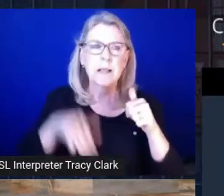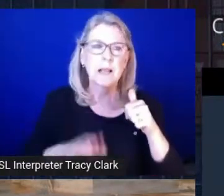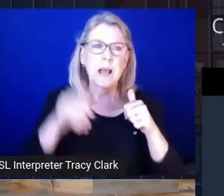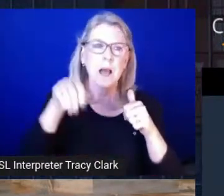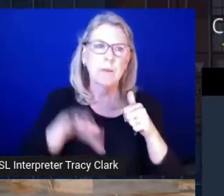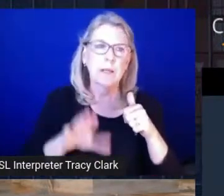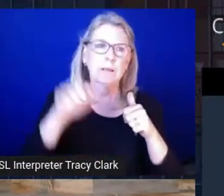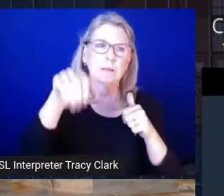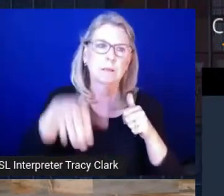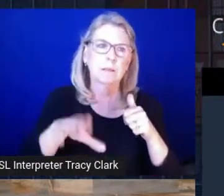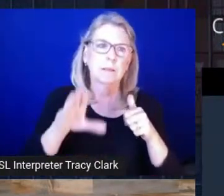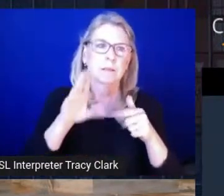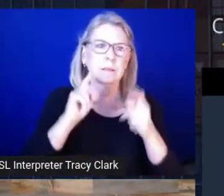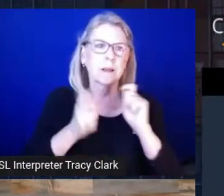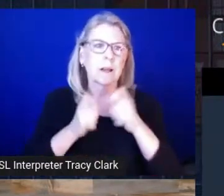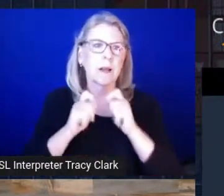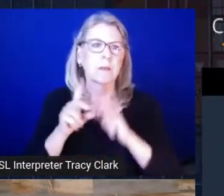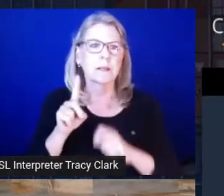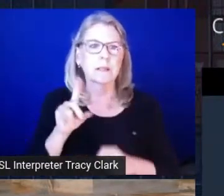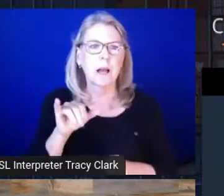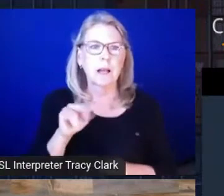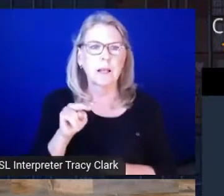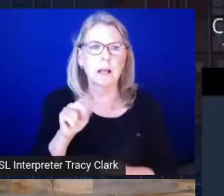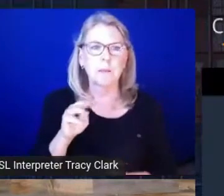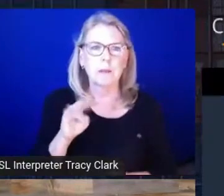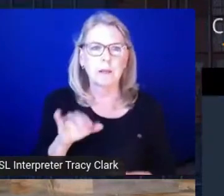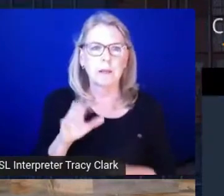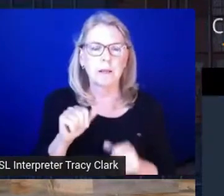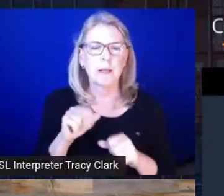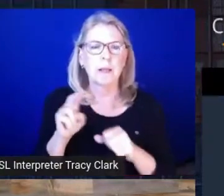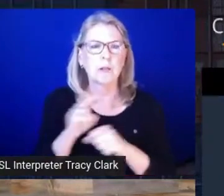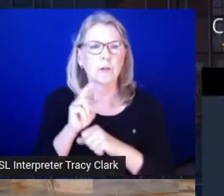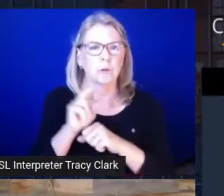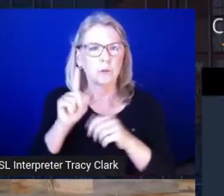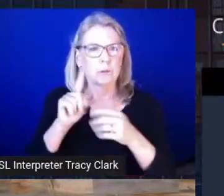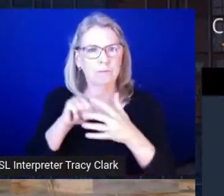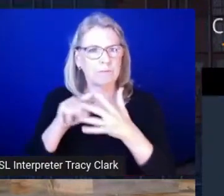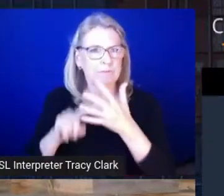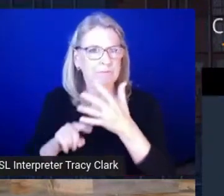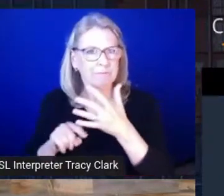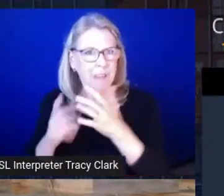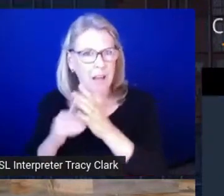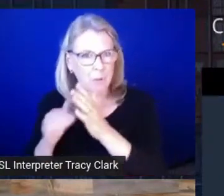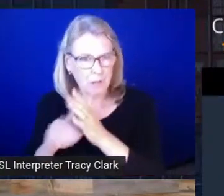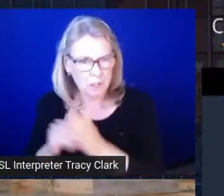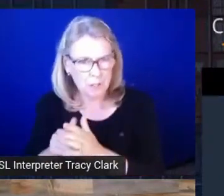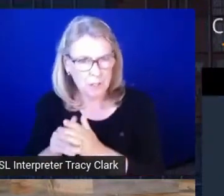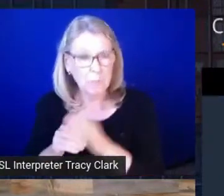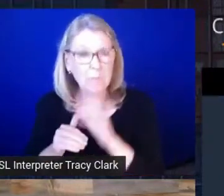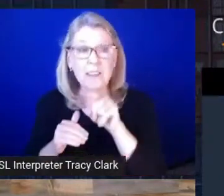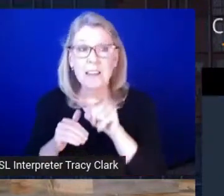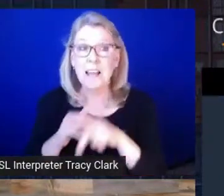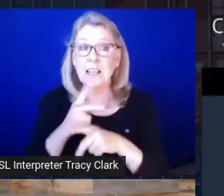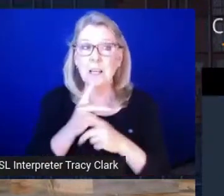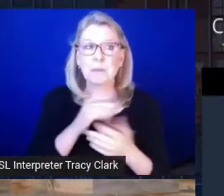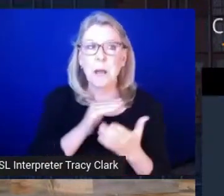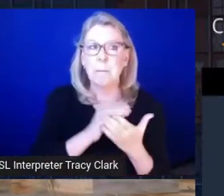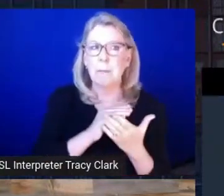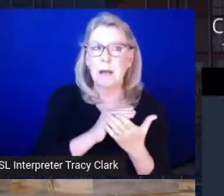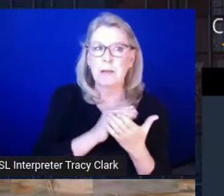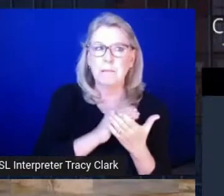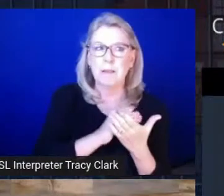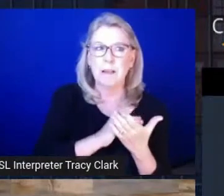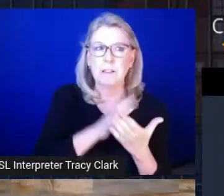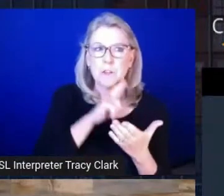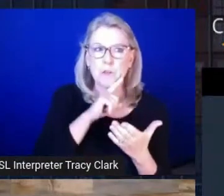iteration capabilities they have to offer. This makes it easy to keep your manifest dry, i.e. following the don't repeat